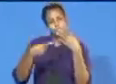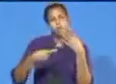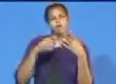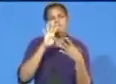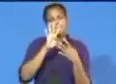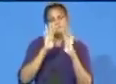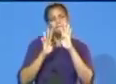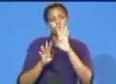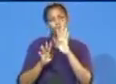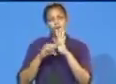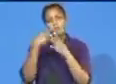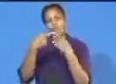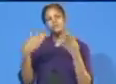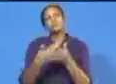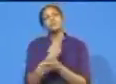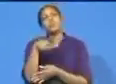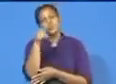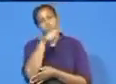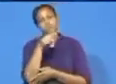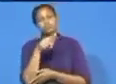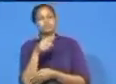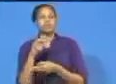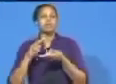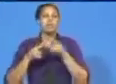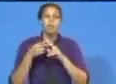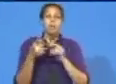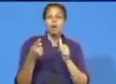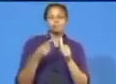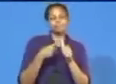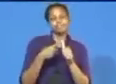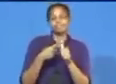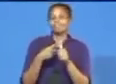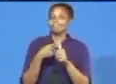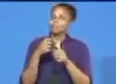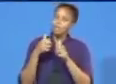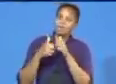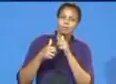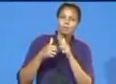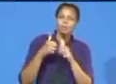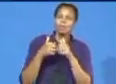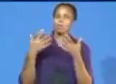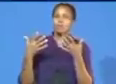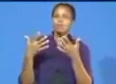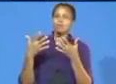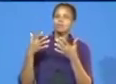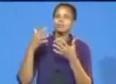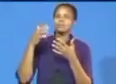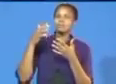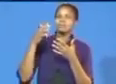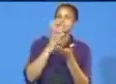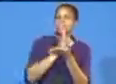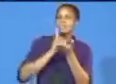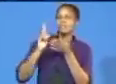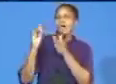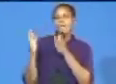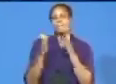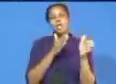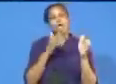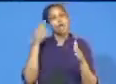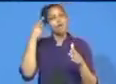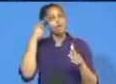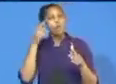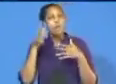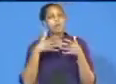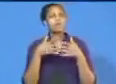haven't forgotten what I told you. I told you that issue number one is the issue of divine provision for whatever problems